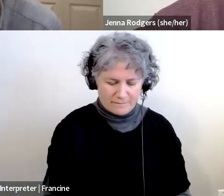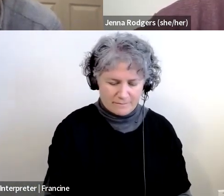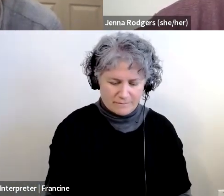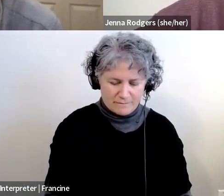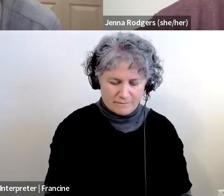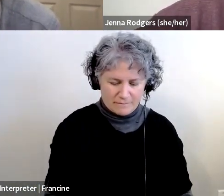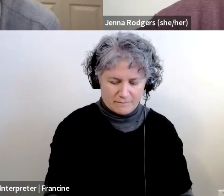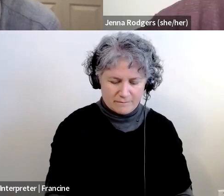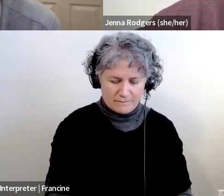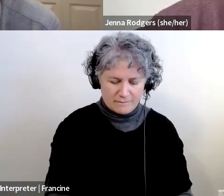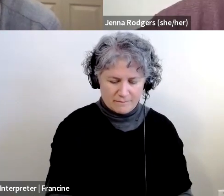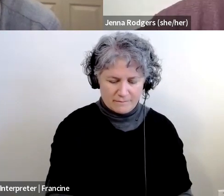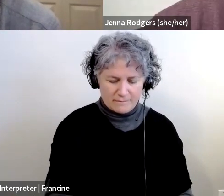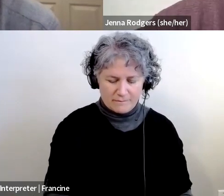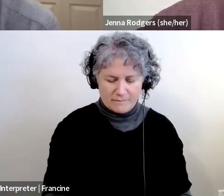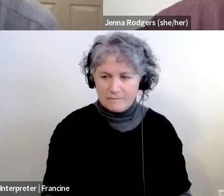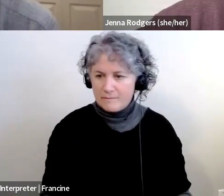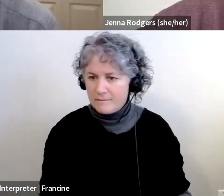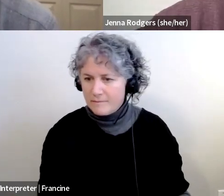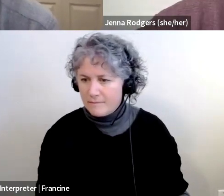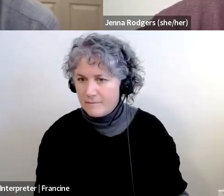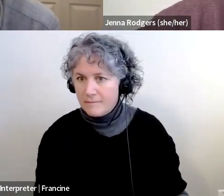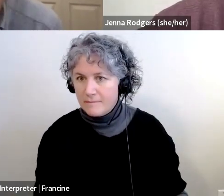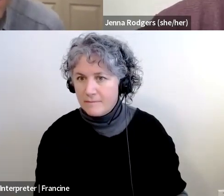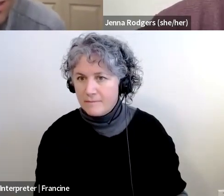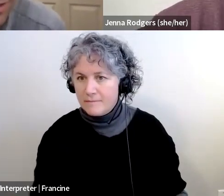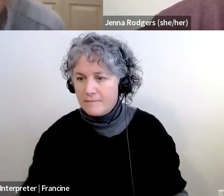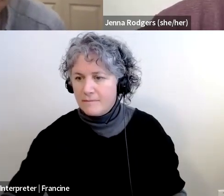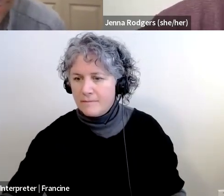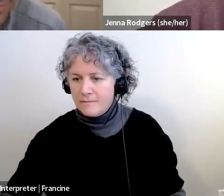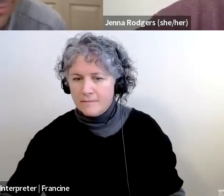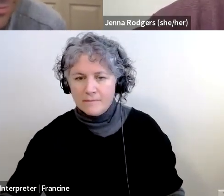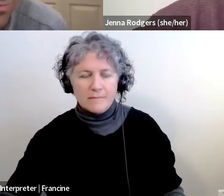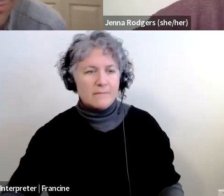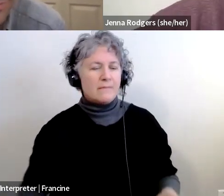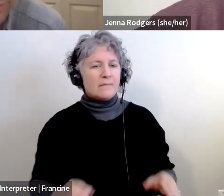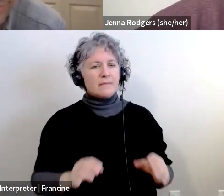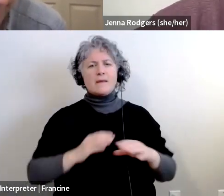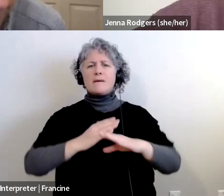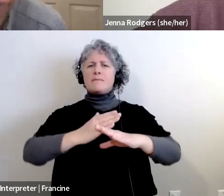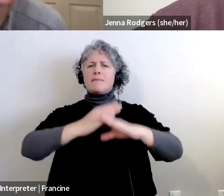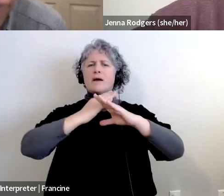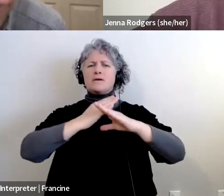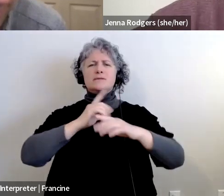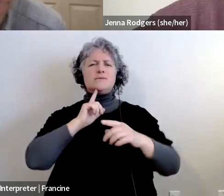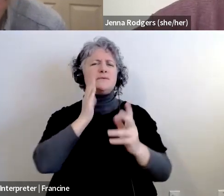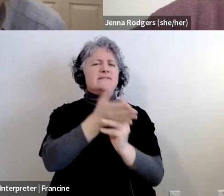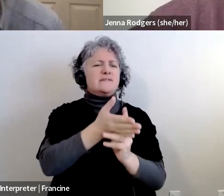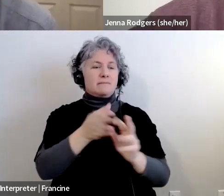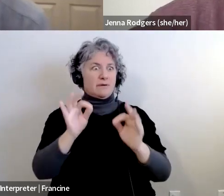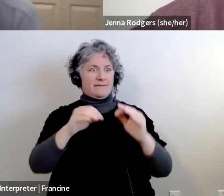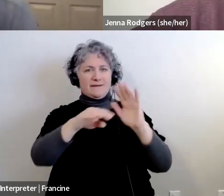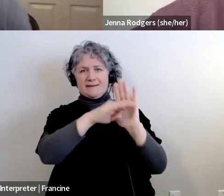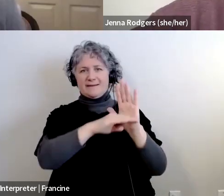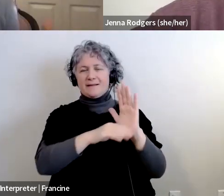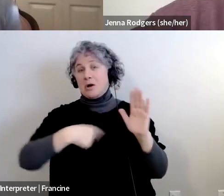we can go forward one more slide. We have a little slide that says barriers to intervention. This is perfect. Why you might choose not to intervene. So we tried to guess